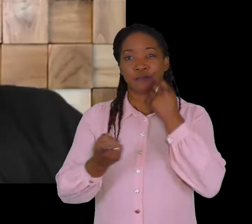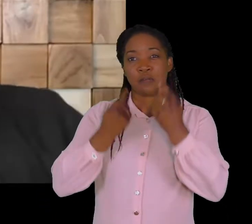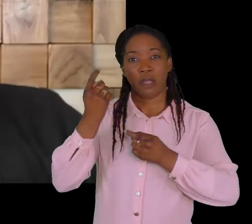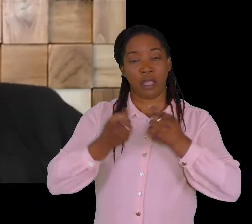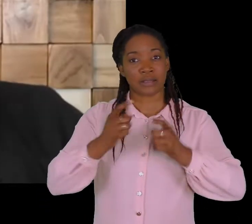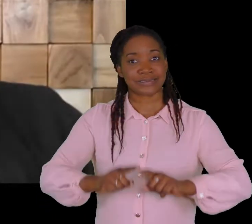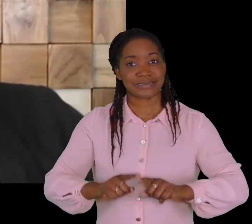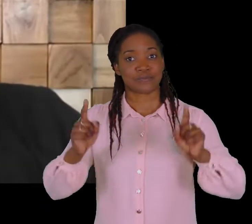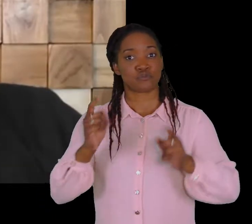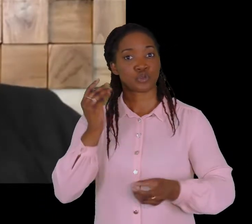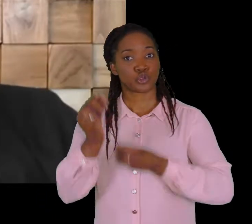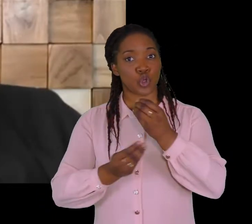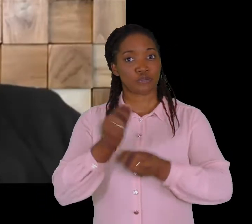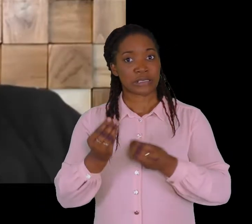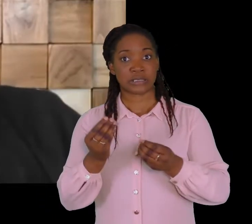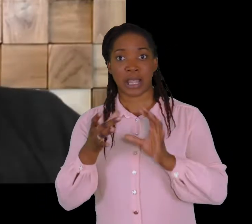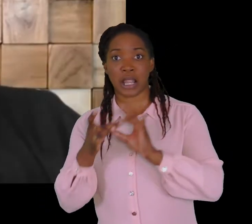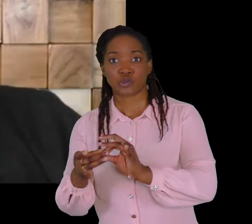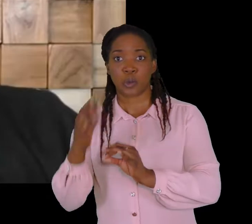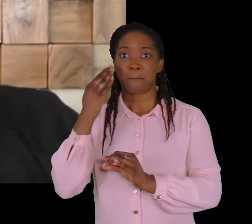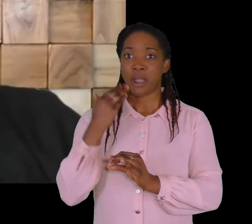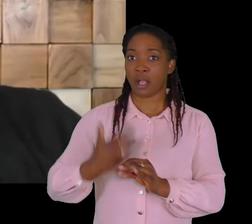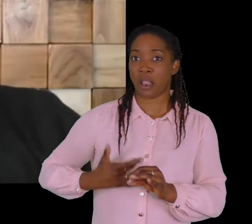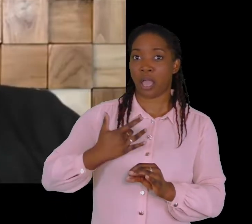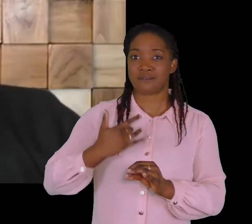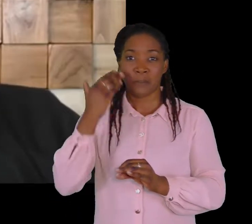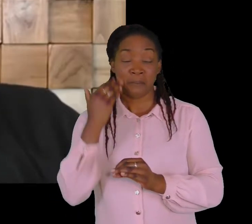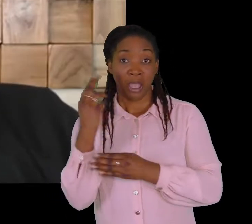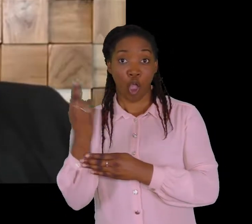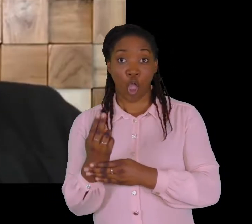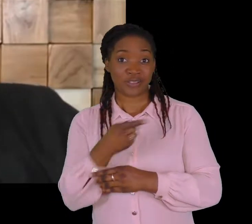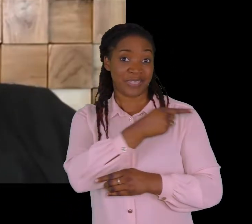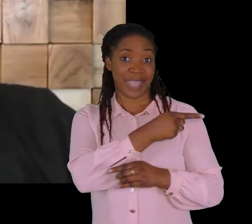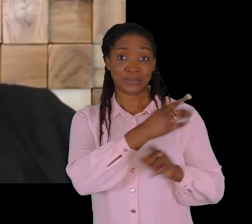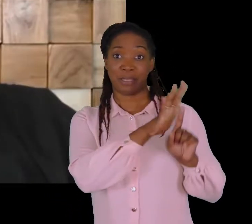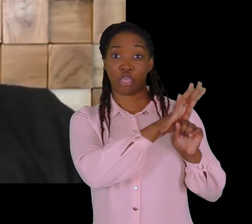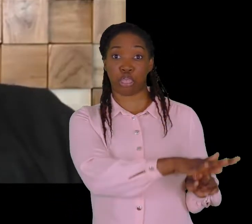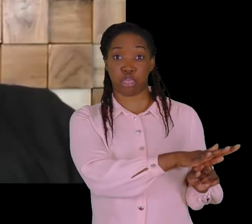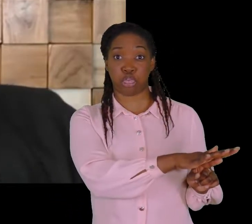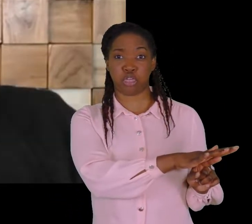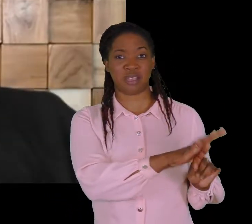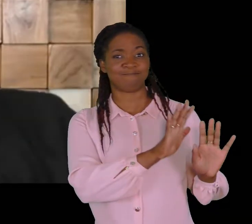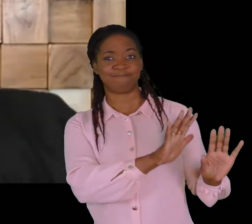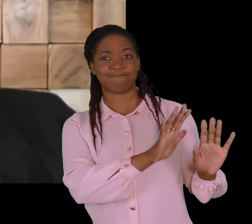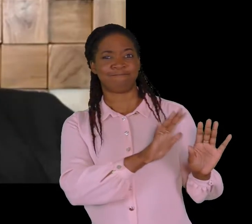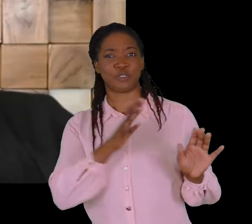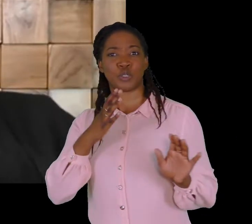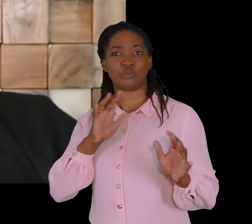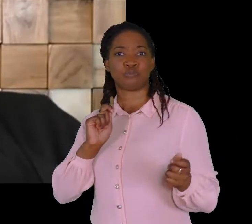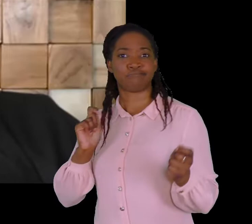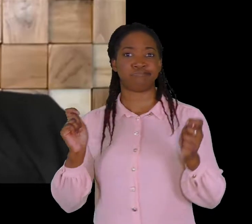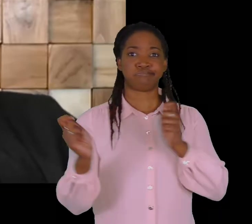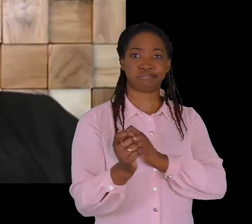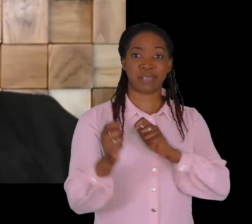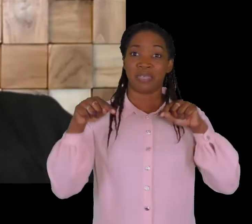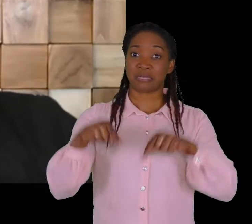out alternative stories and histories of Black life and Black art that have been suppressed by that same exhibitionary